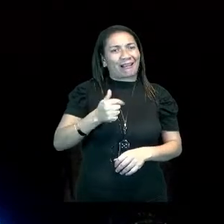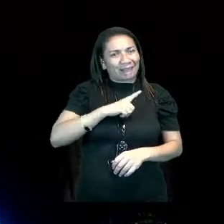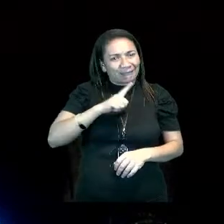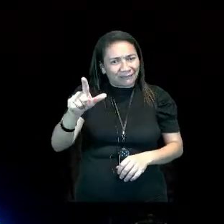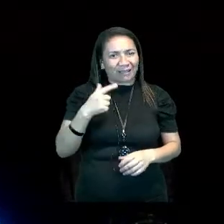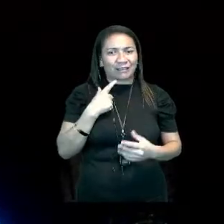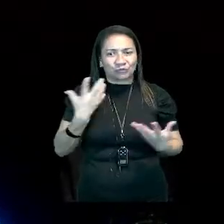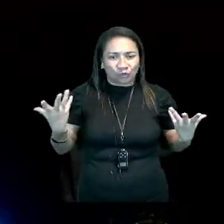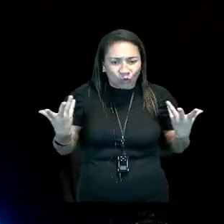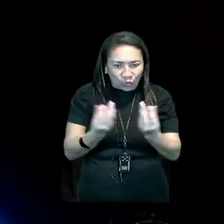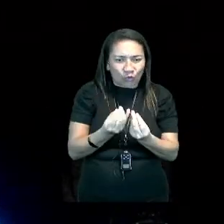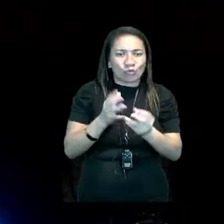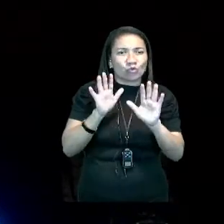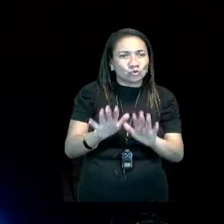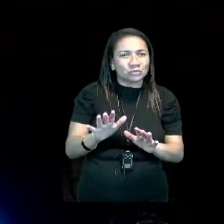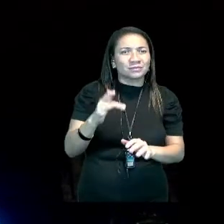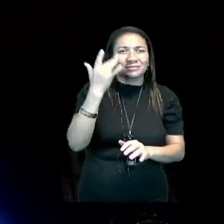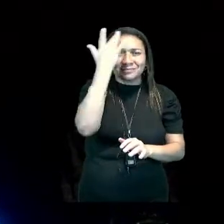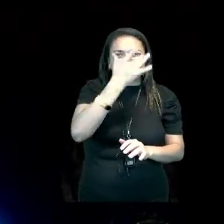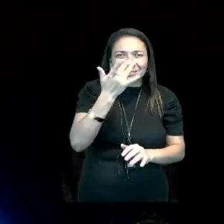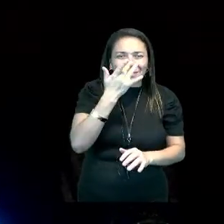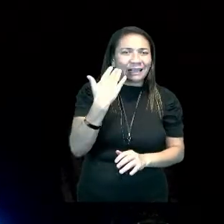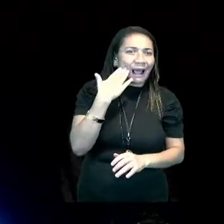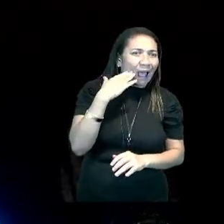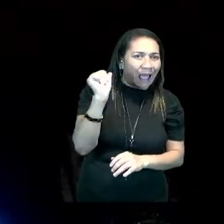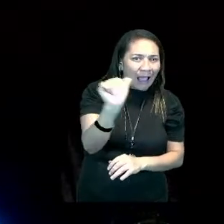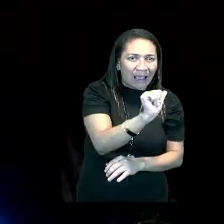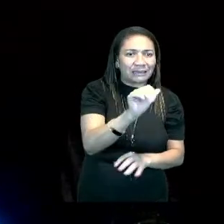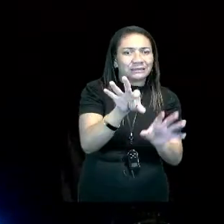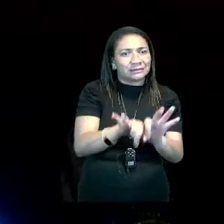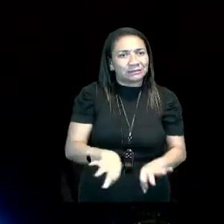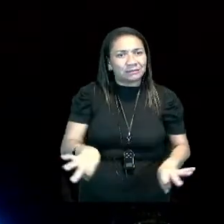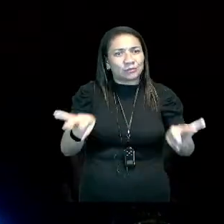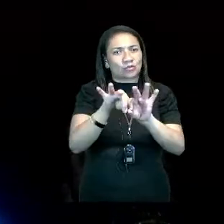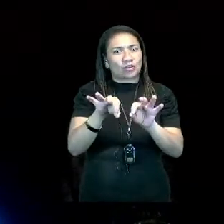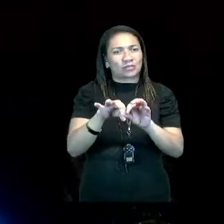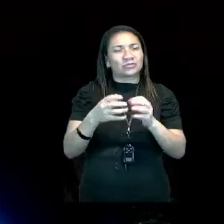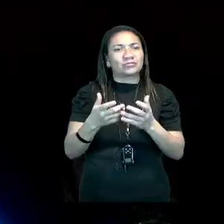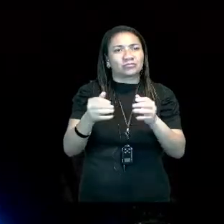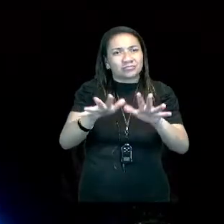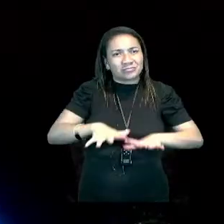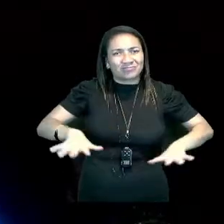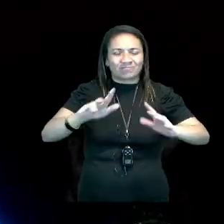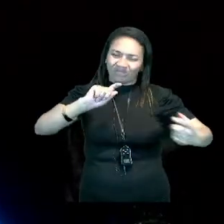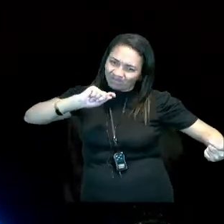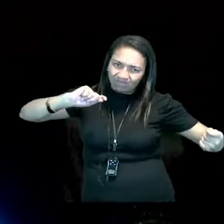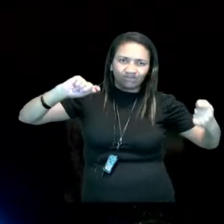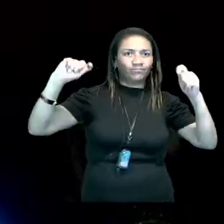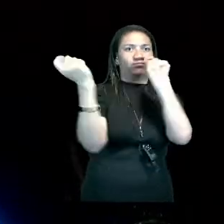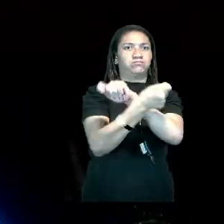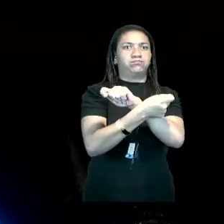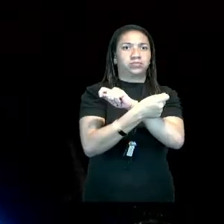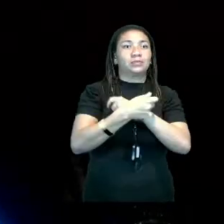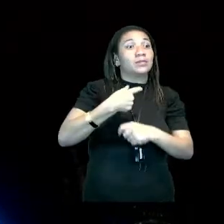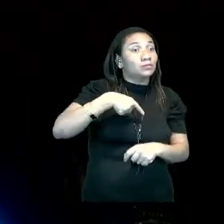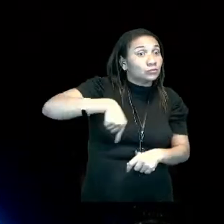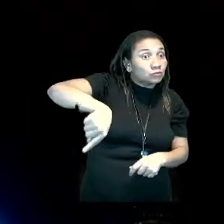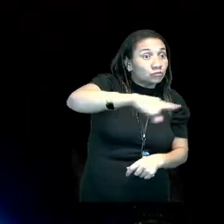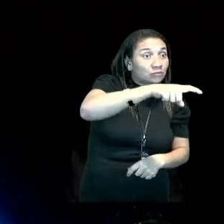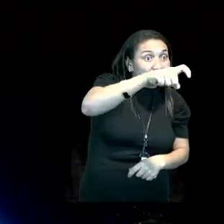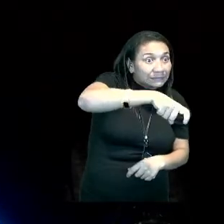leadership in ushering in radical change for all who need it.